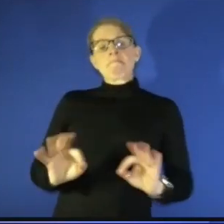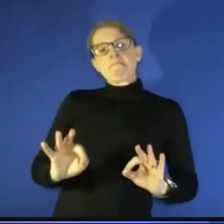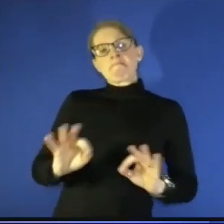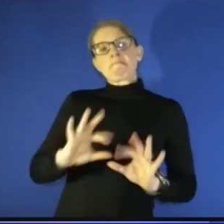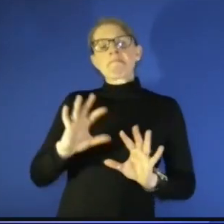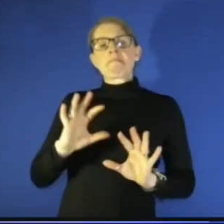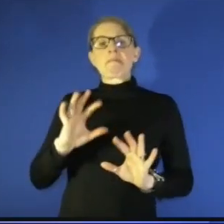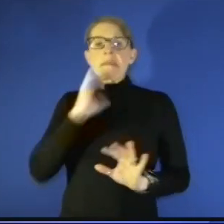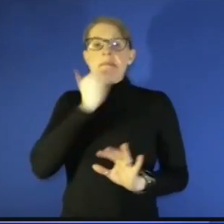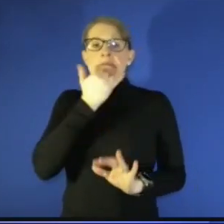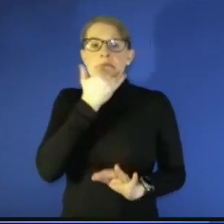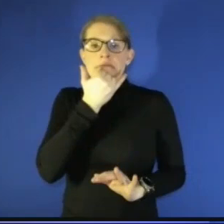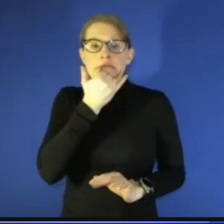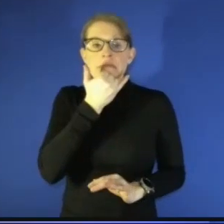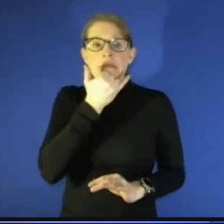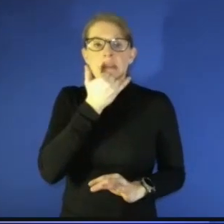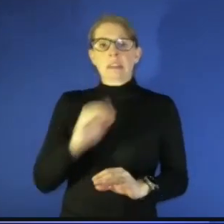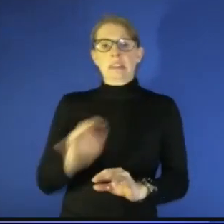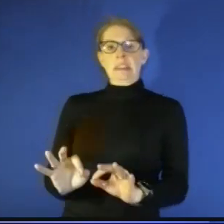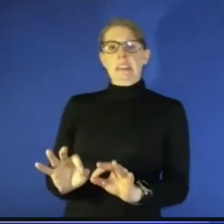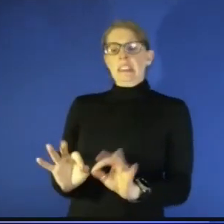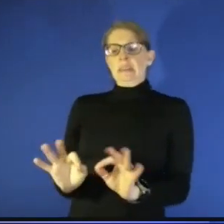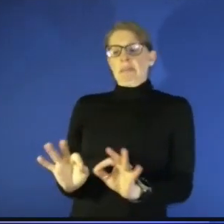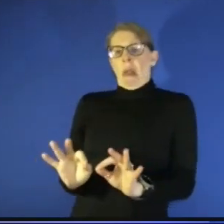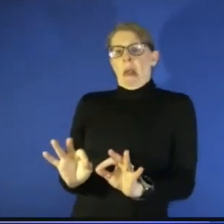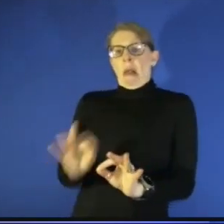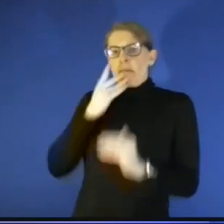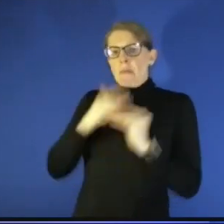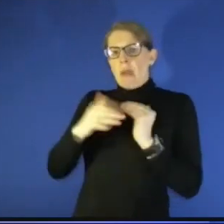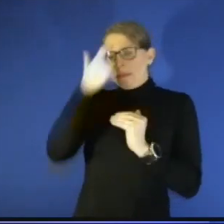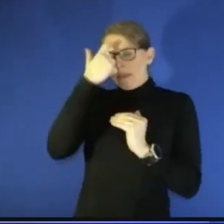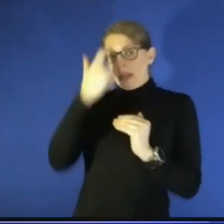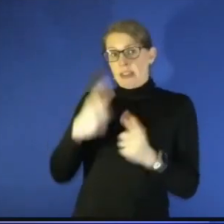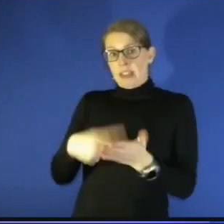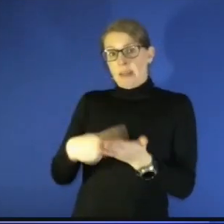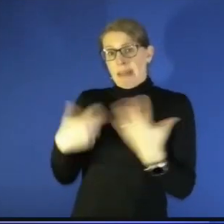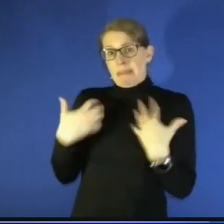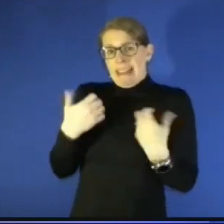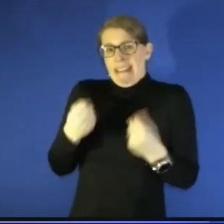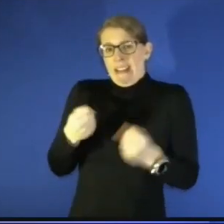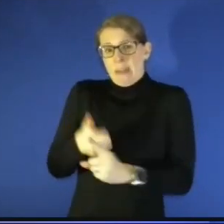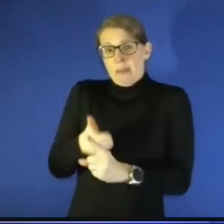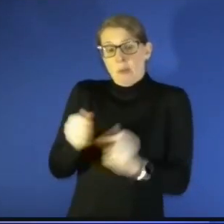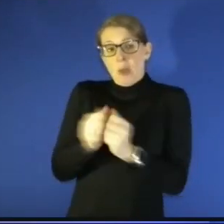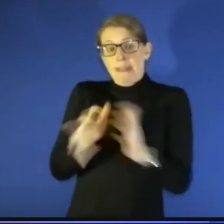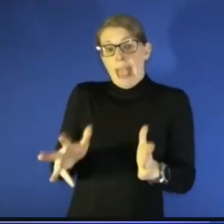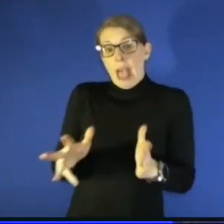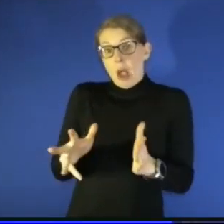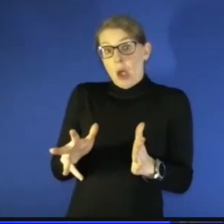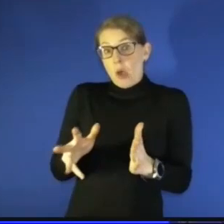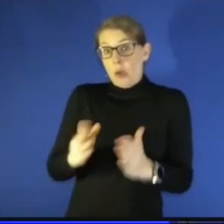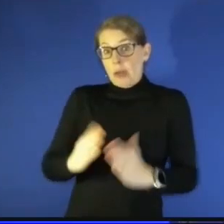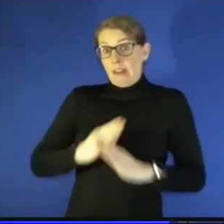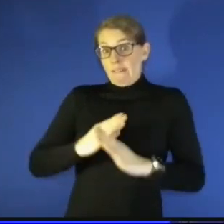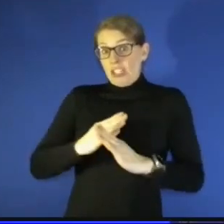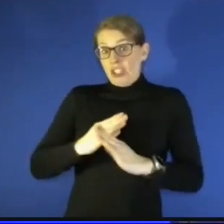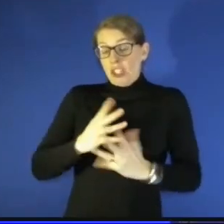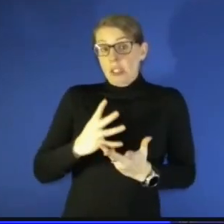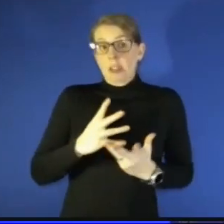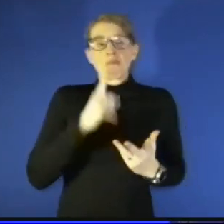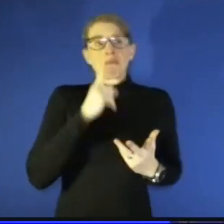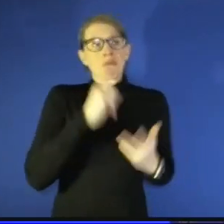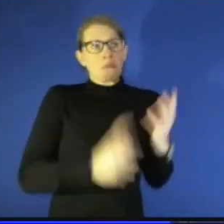in a small brain bleed, do they sometimes heal themselves without intervention? I would say that the vast majority